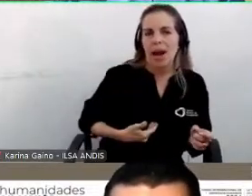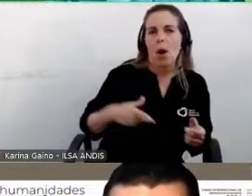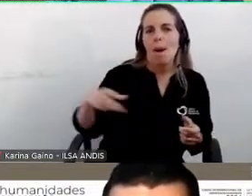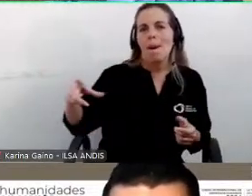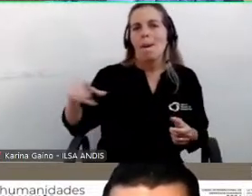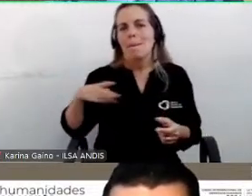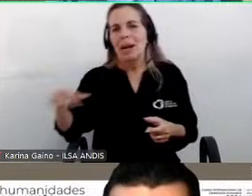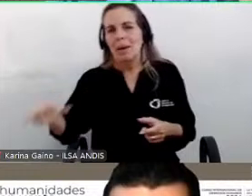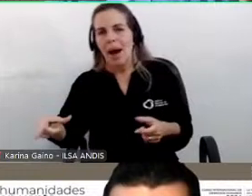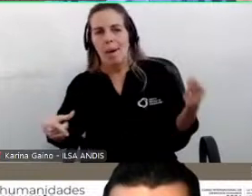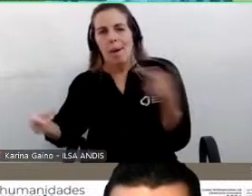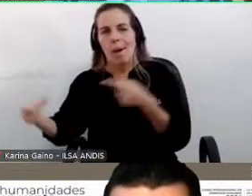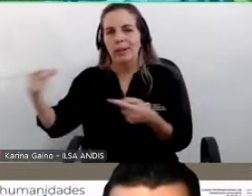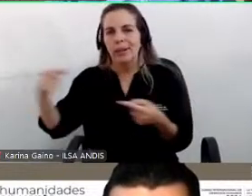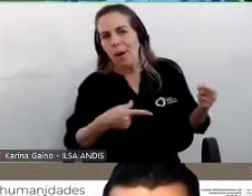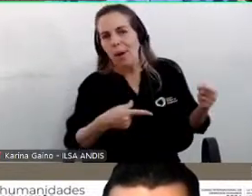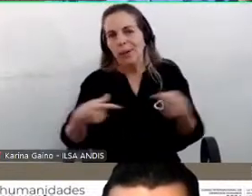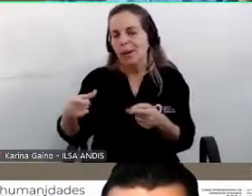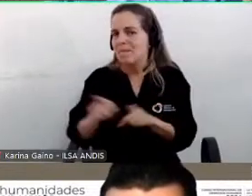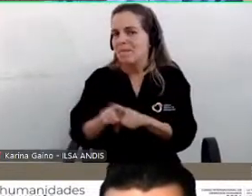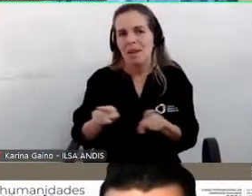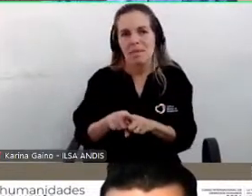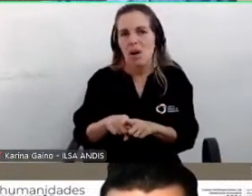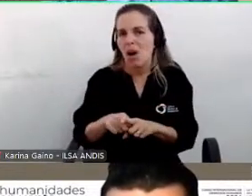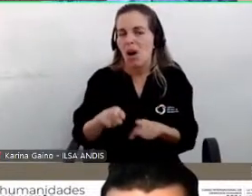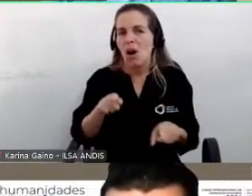as it was the case after the